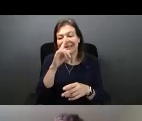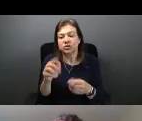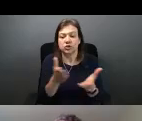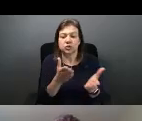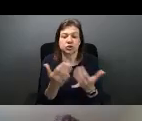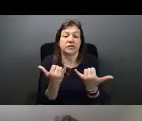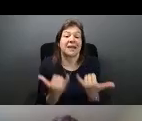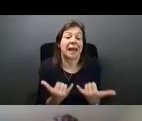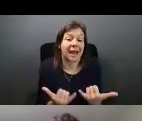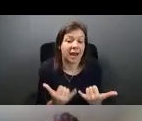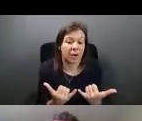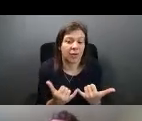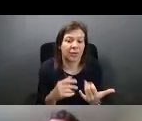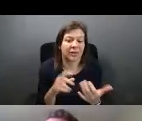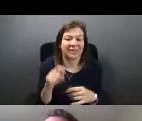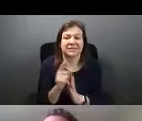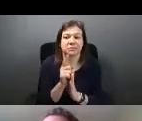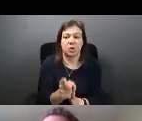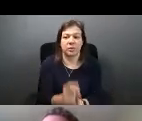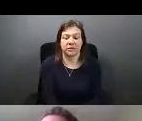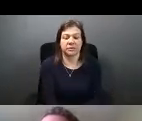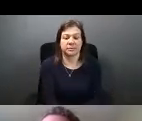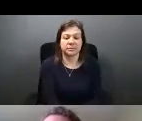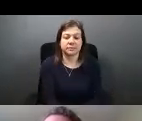now, you know, at this point in time?